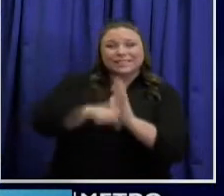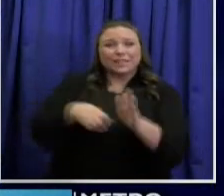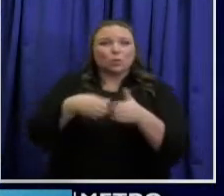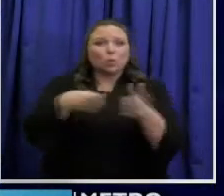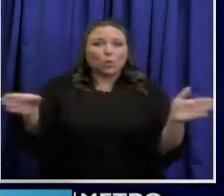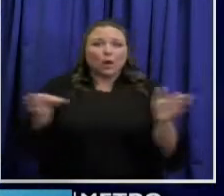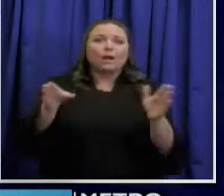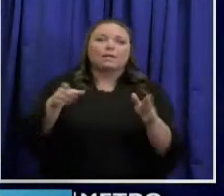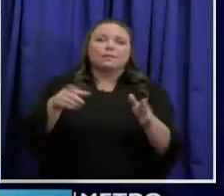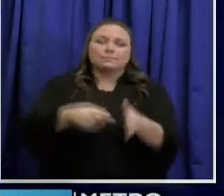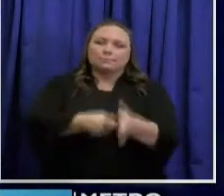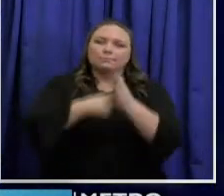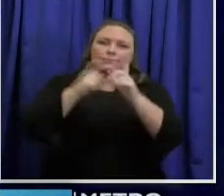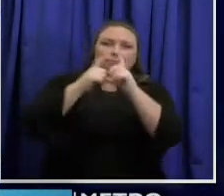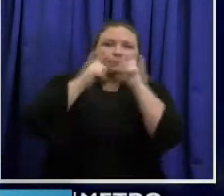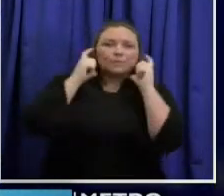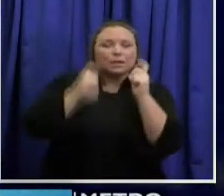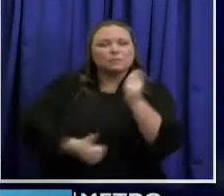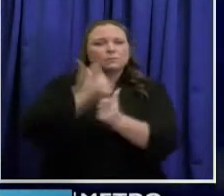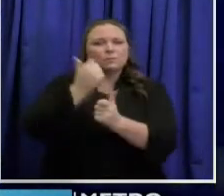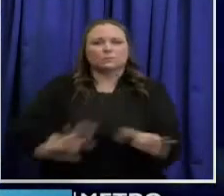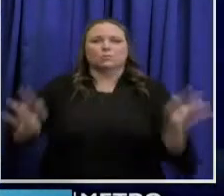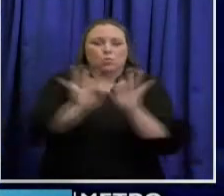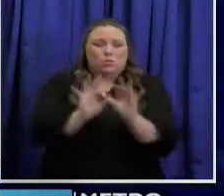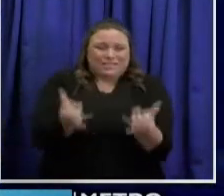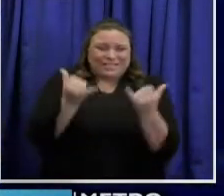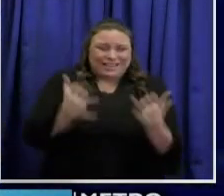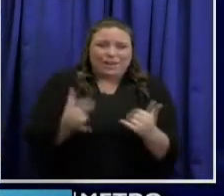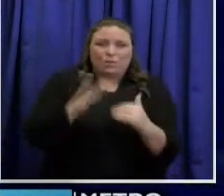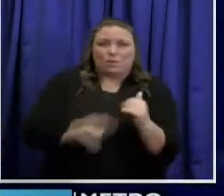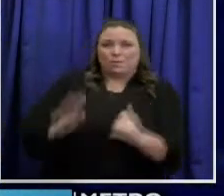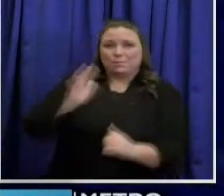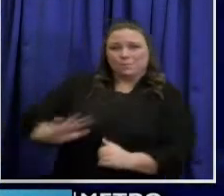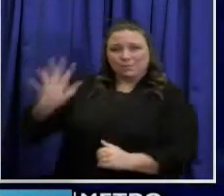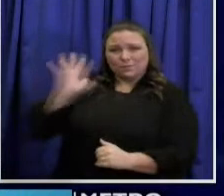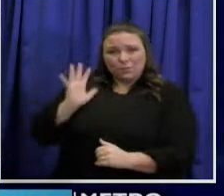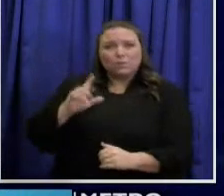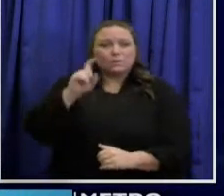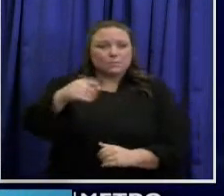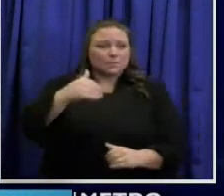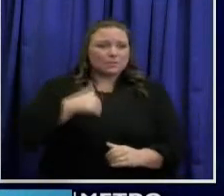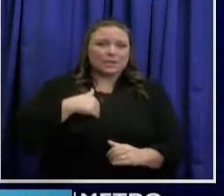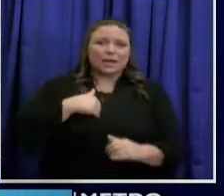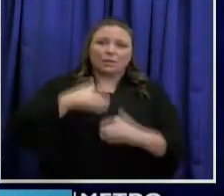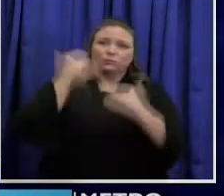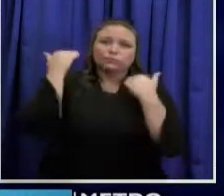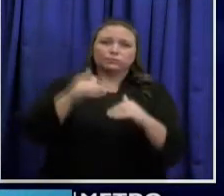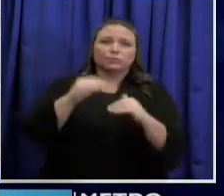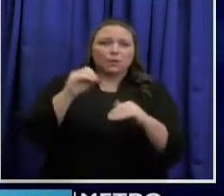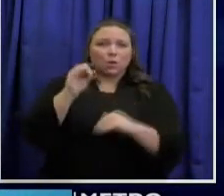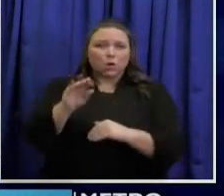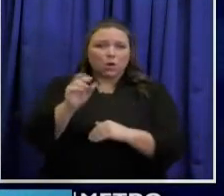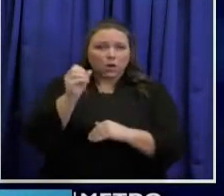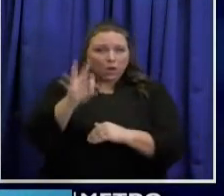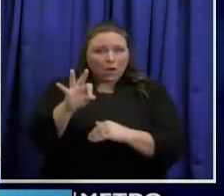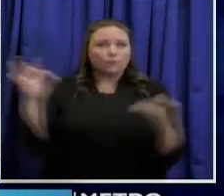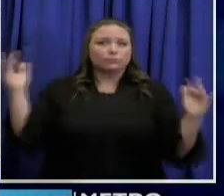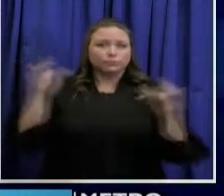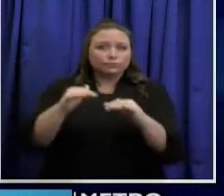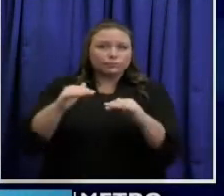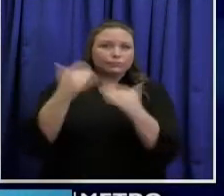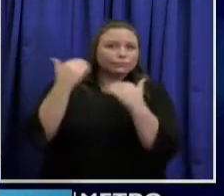never been more important to protect healthcare capacity. Sensible restrictions on gathering size are also